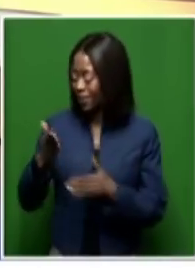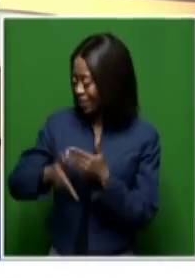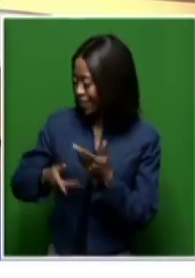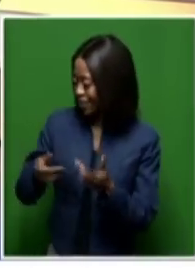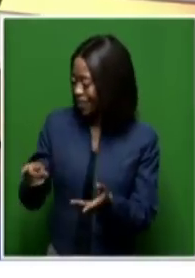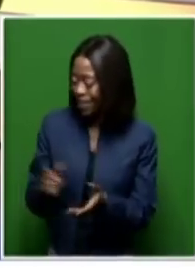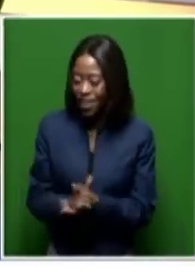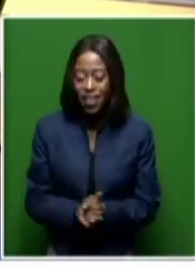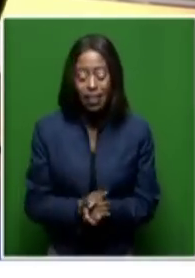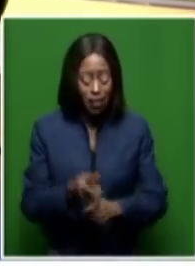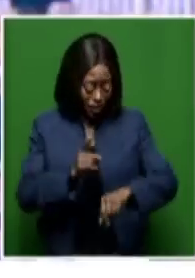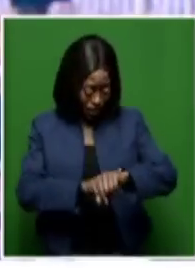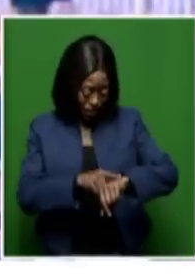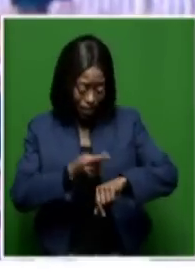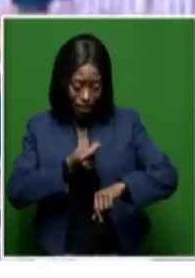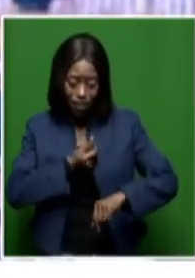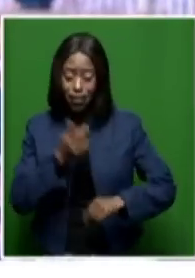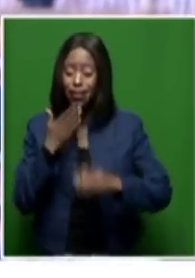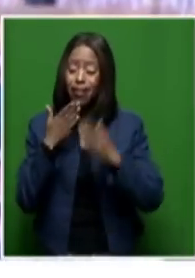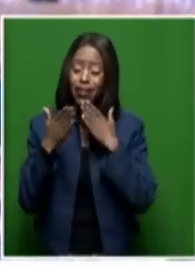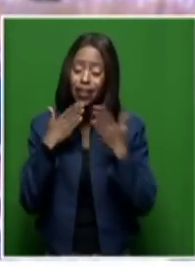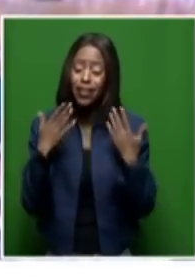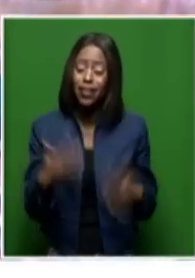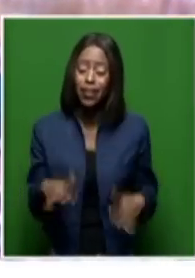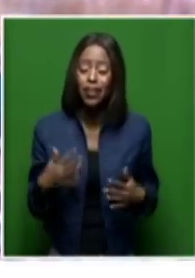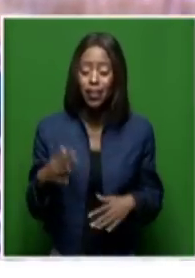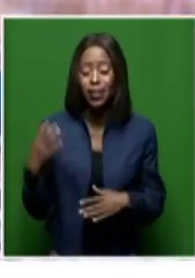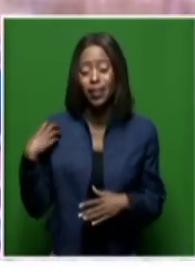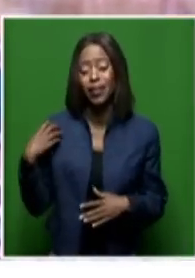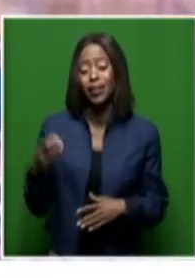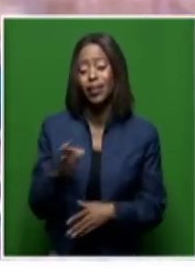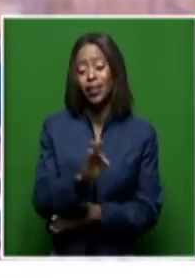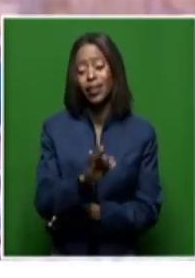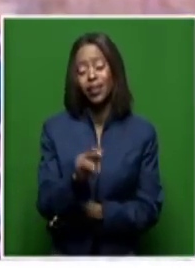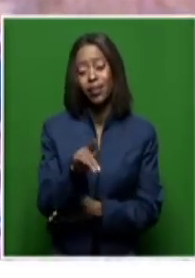leave it there, Minister. We're out of time. Thanks so much to Minister Fikile Mbalula, the Minister of Transport.